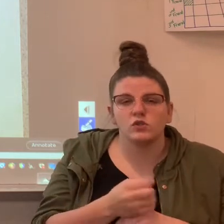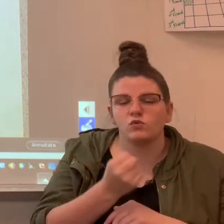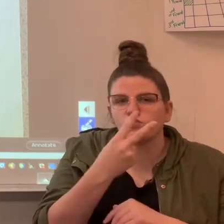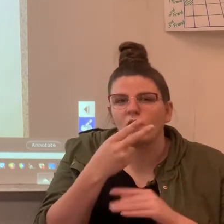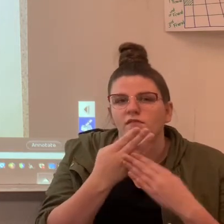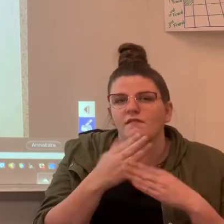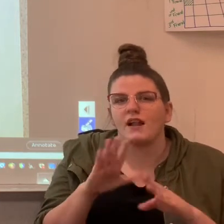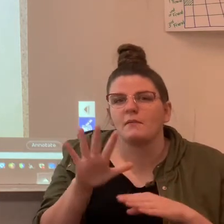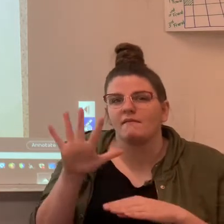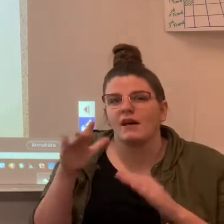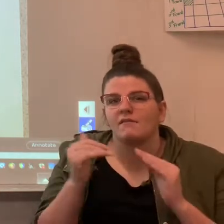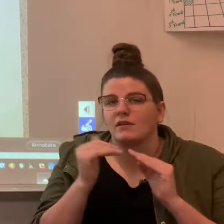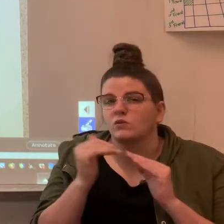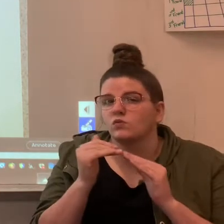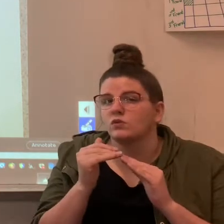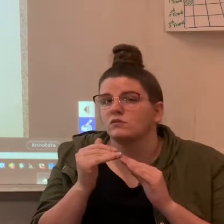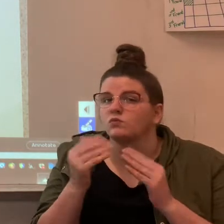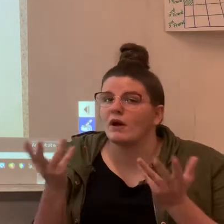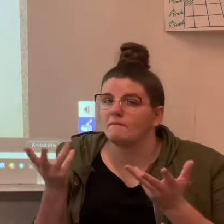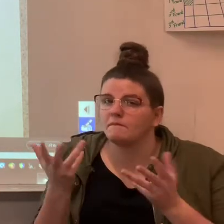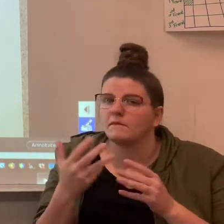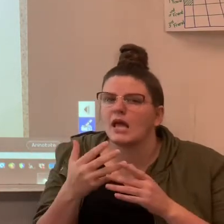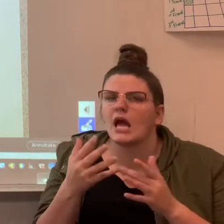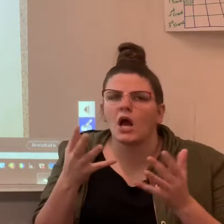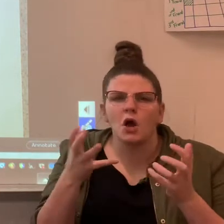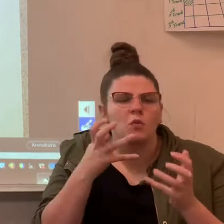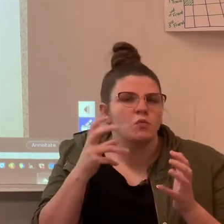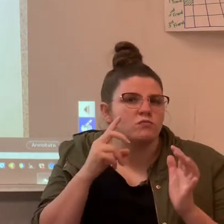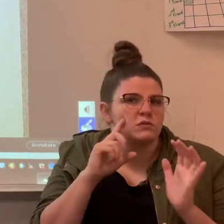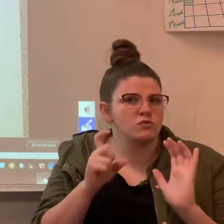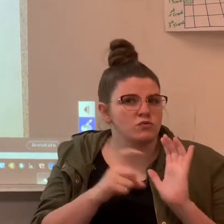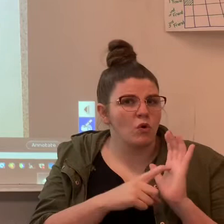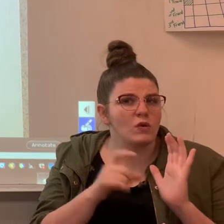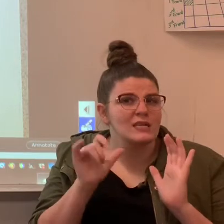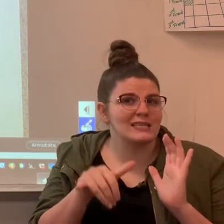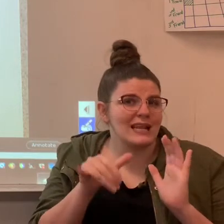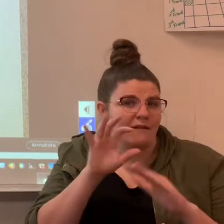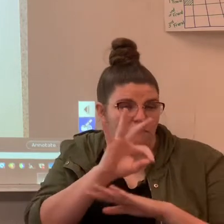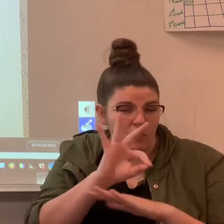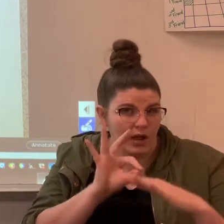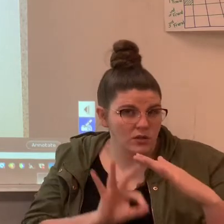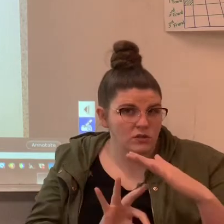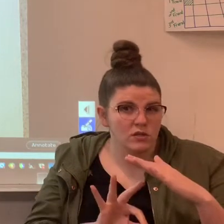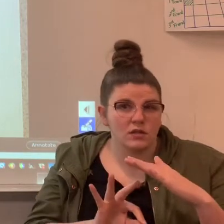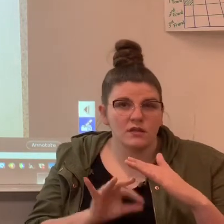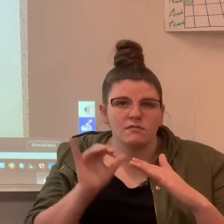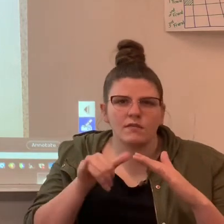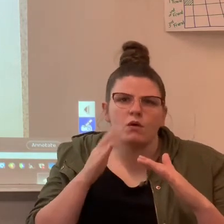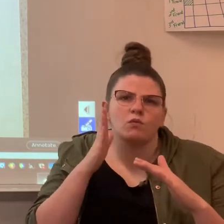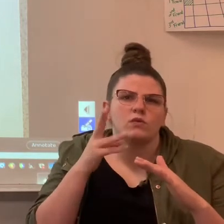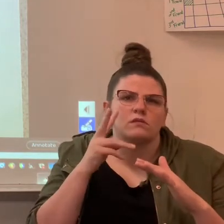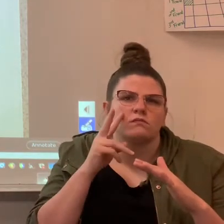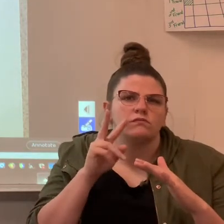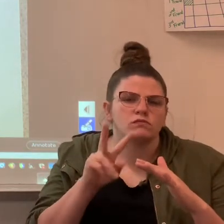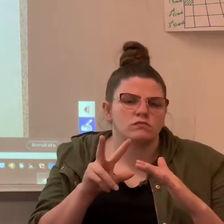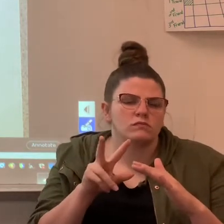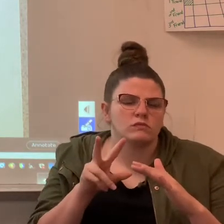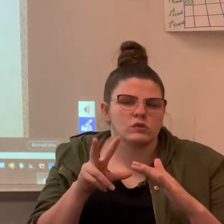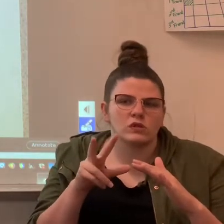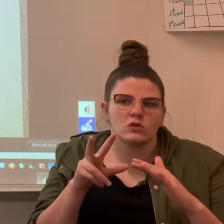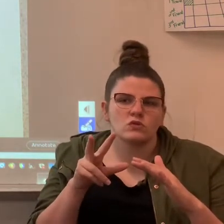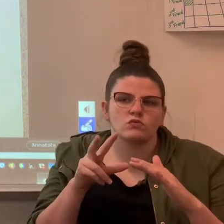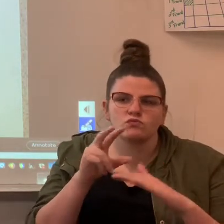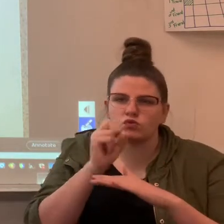5. I want us to get used to recognizing this as a fraction. So this, in other words, would look like this, 12 divided